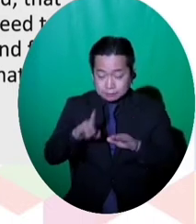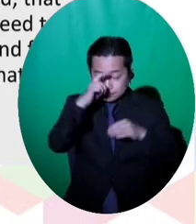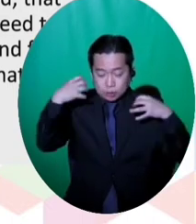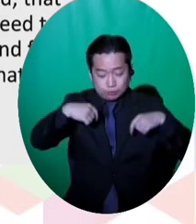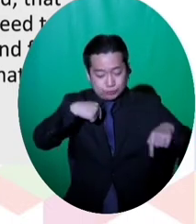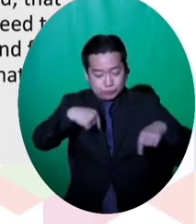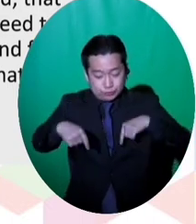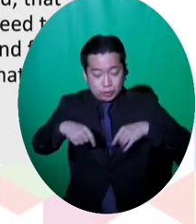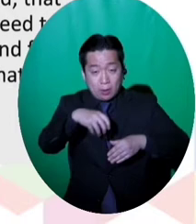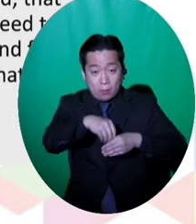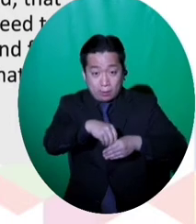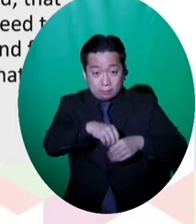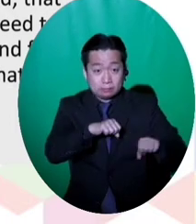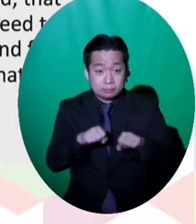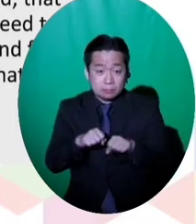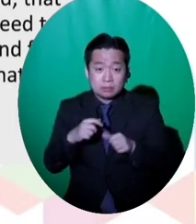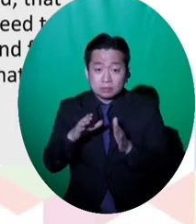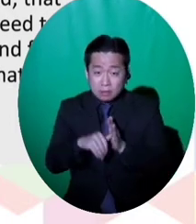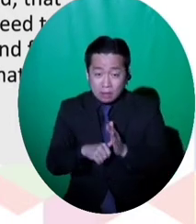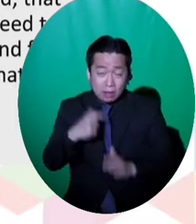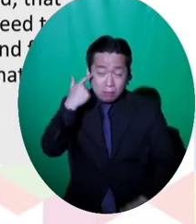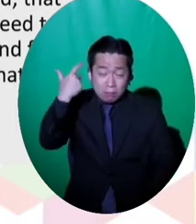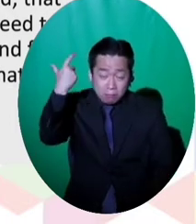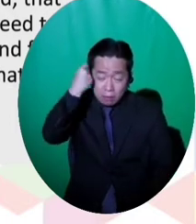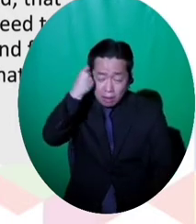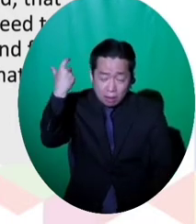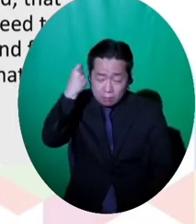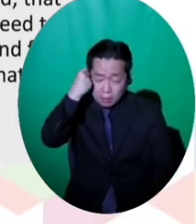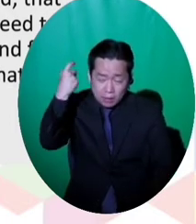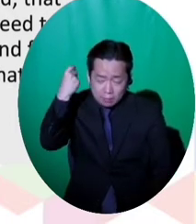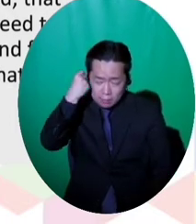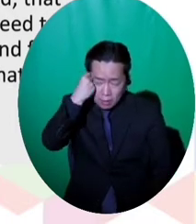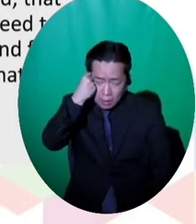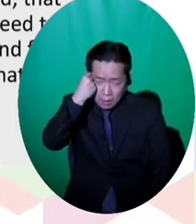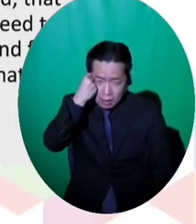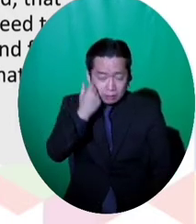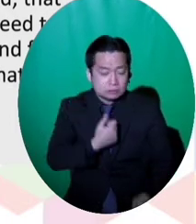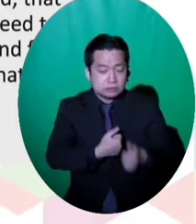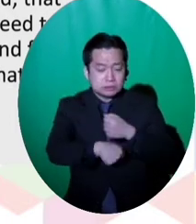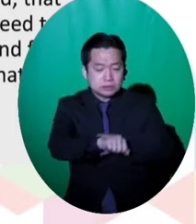learn to make change? And here is